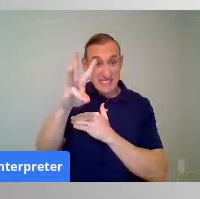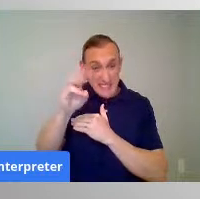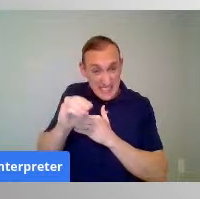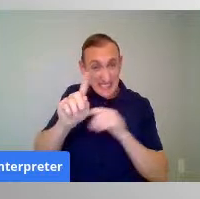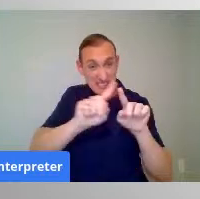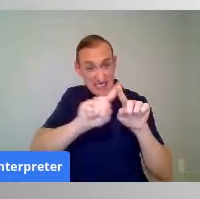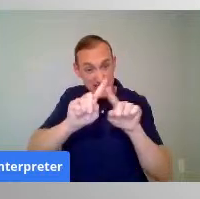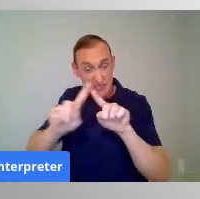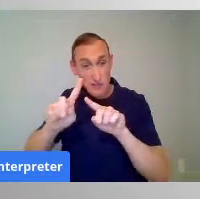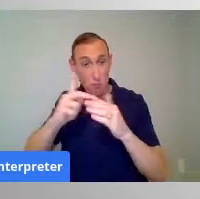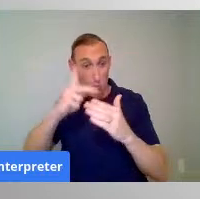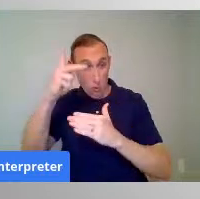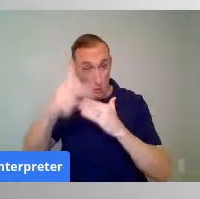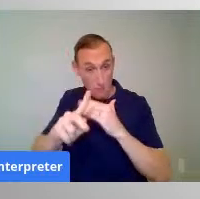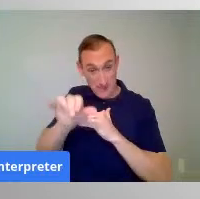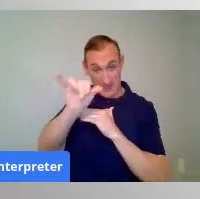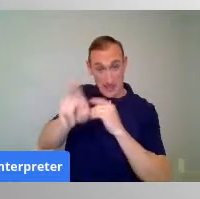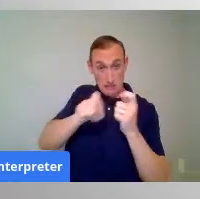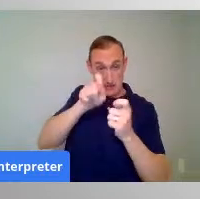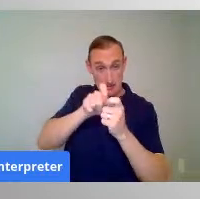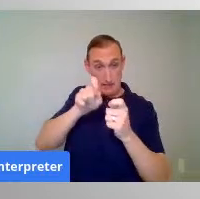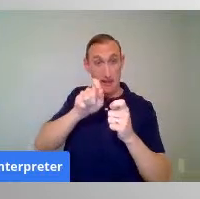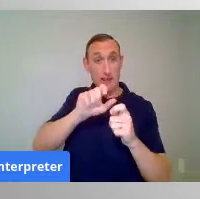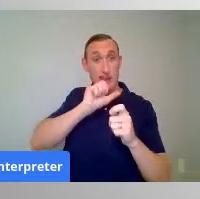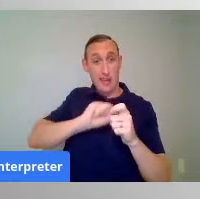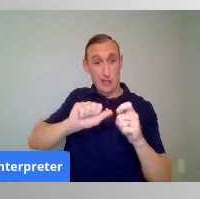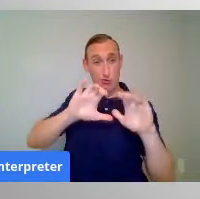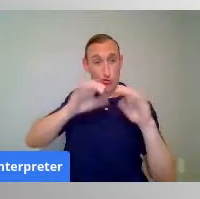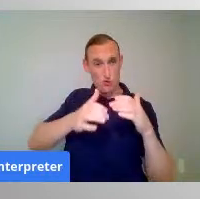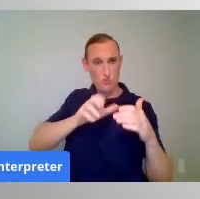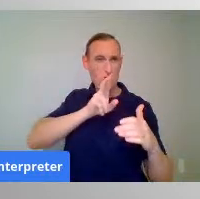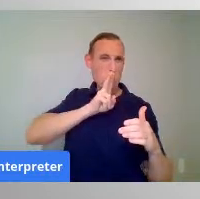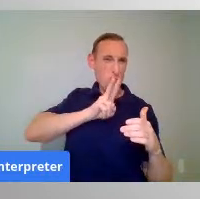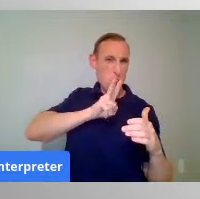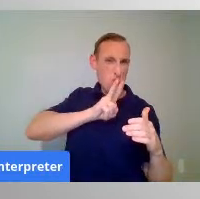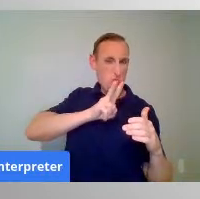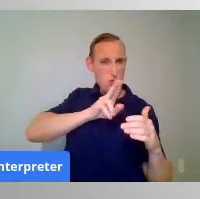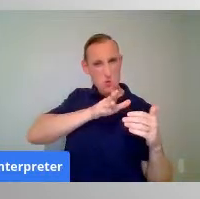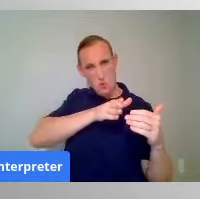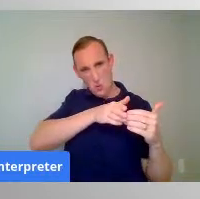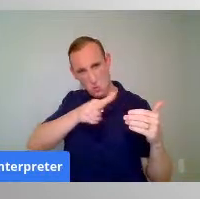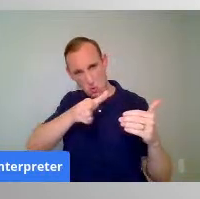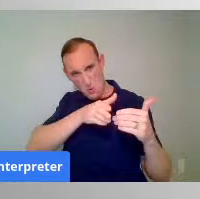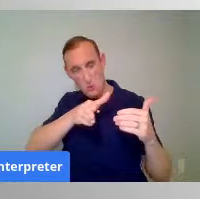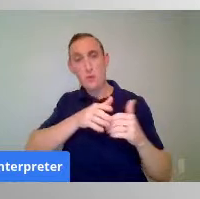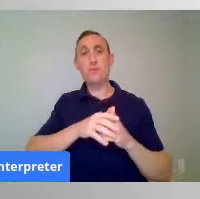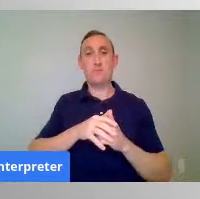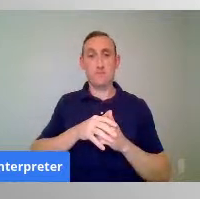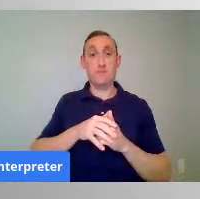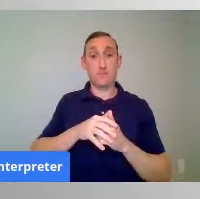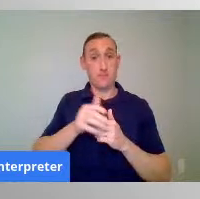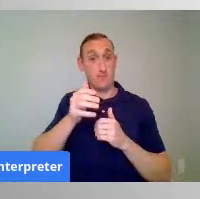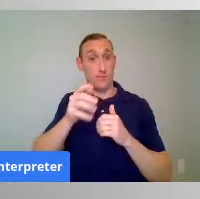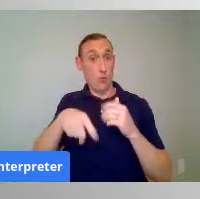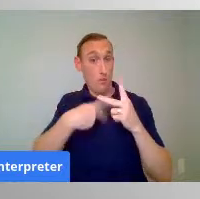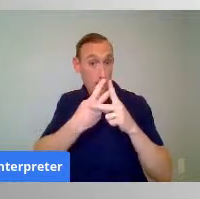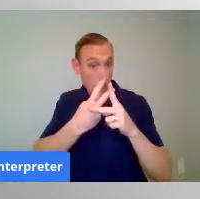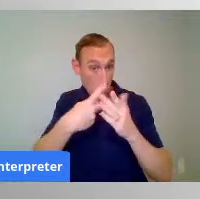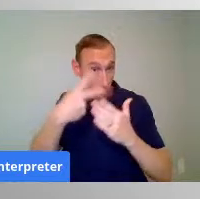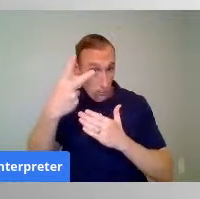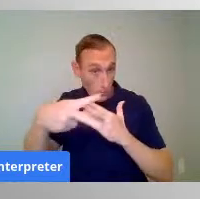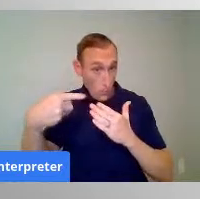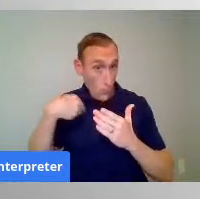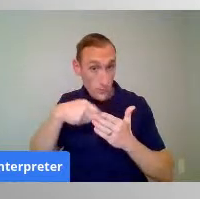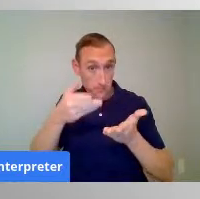this age group, and you can see that we're currently serving in a variety of ways. A few examples of some of the types of programs that